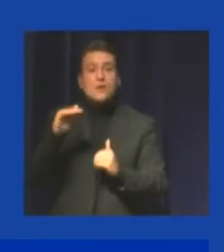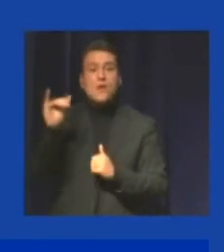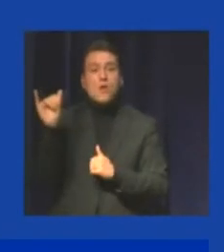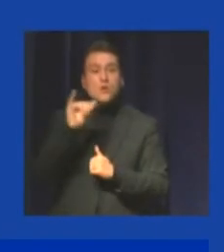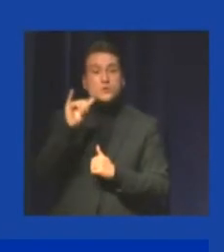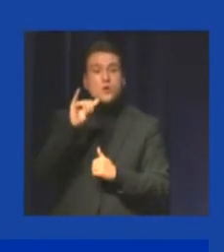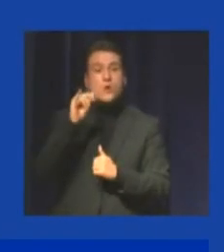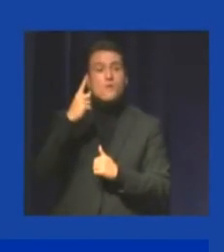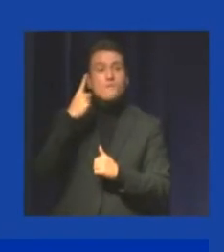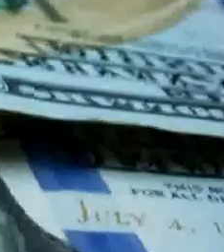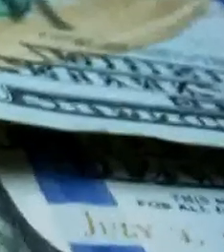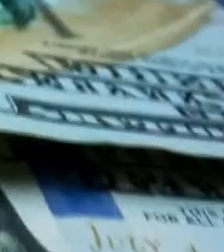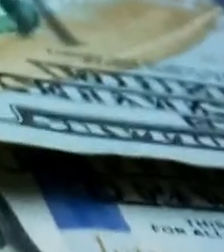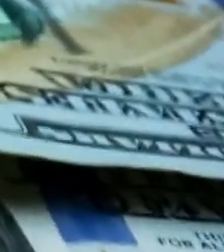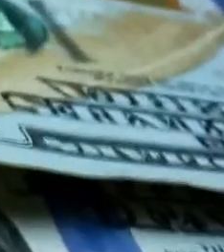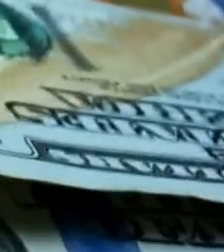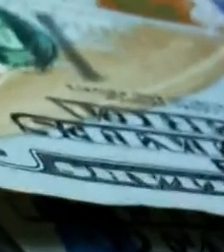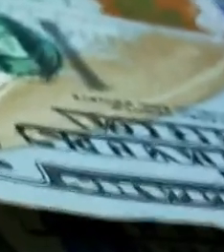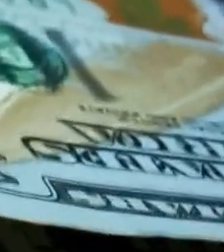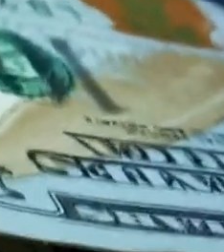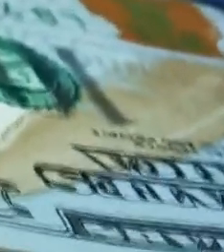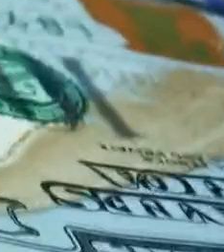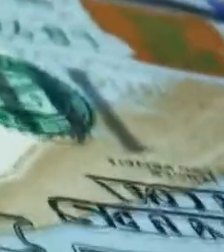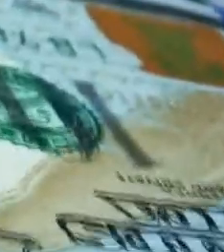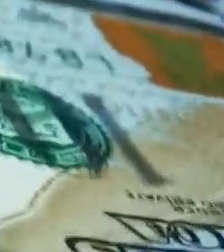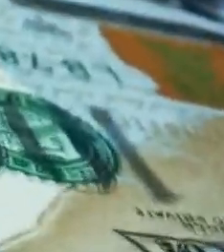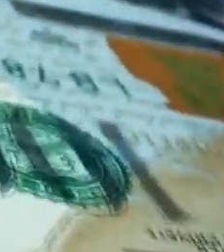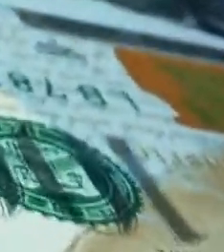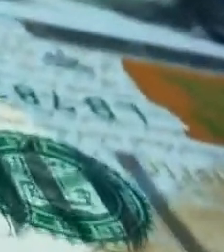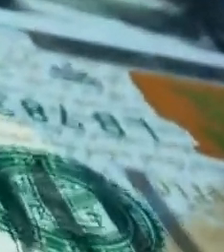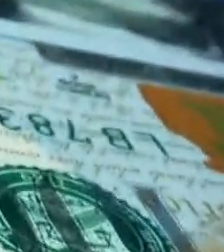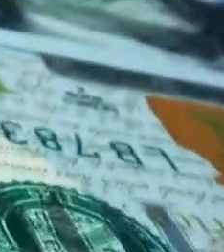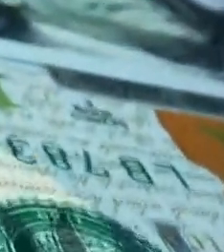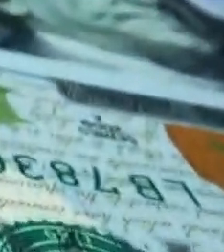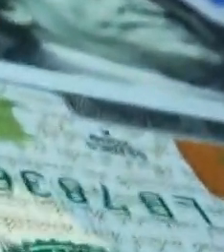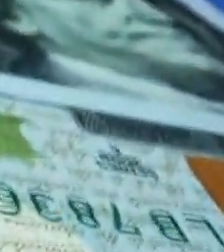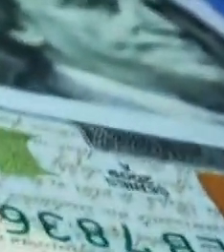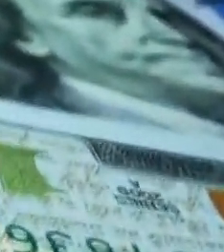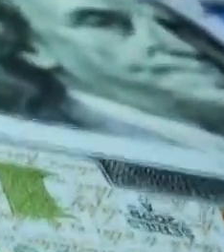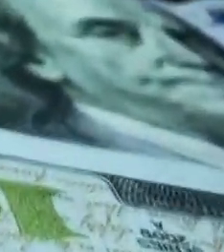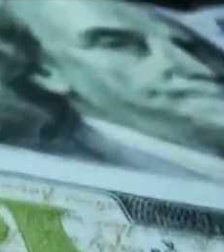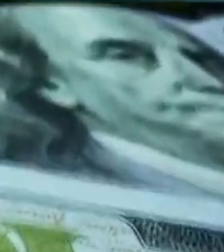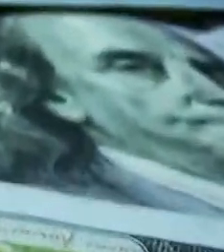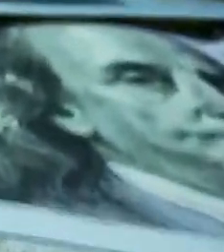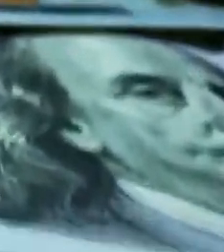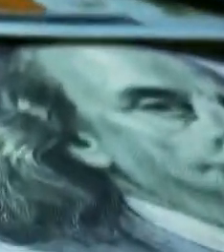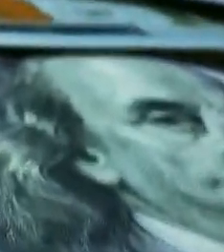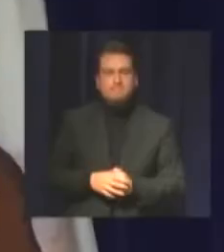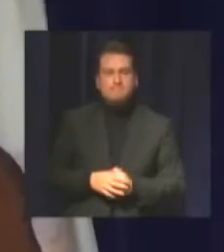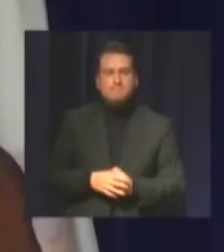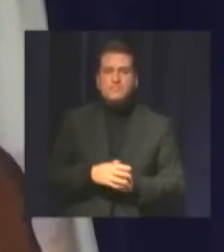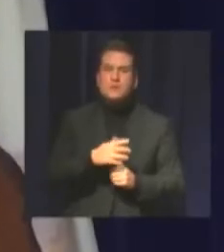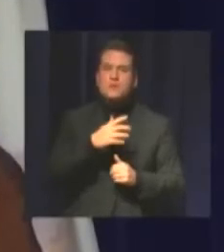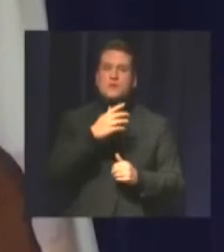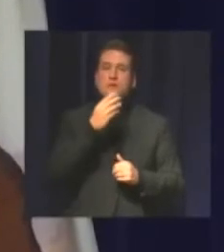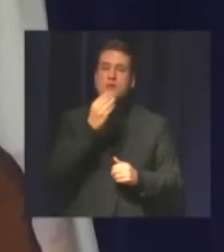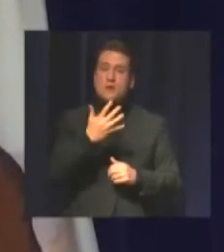We're committed. We're not touching that. And he will not be using any of the money California has stowed away for rainy days.